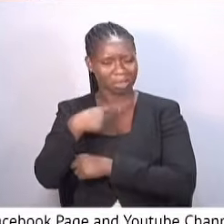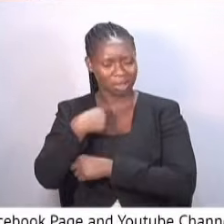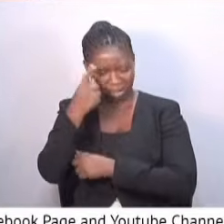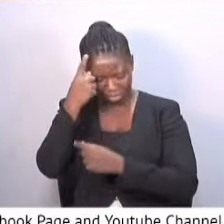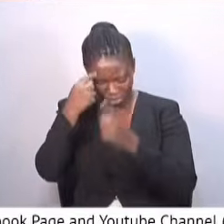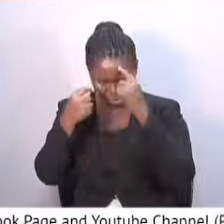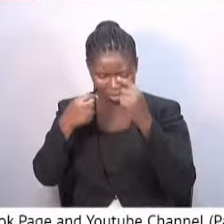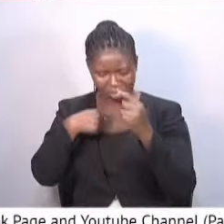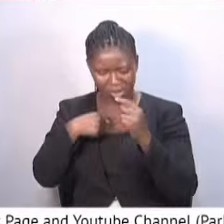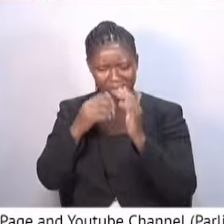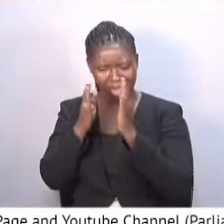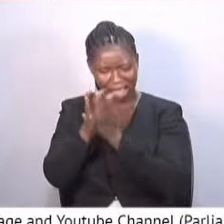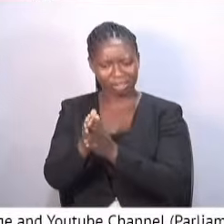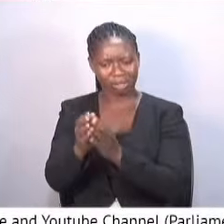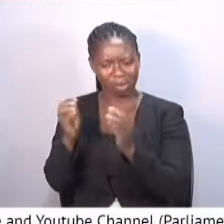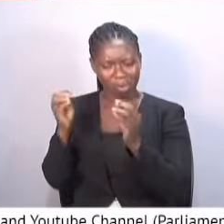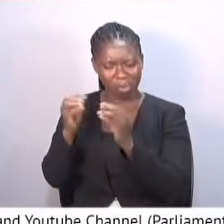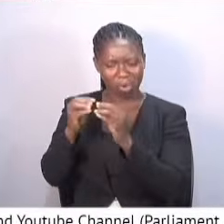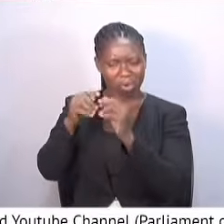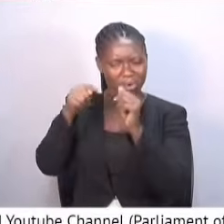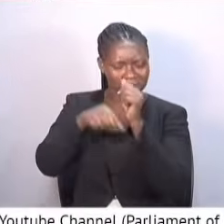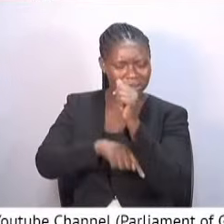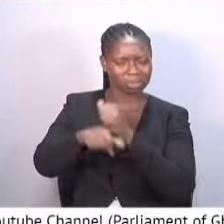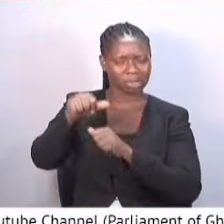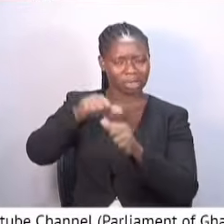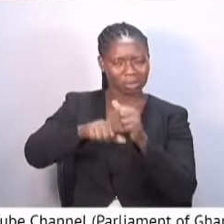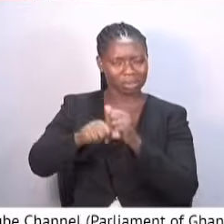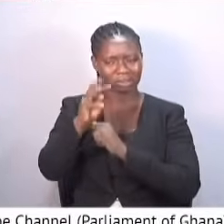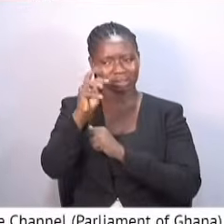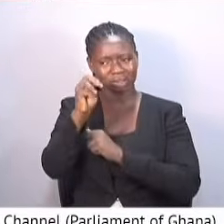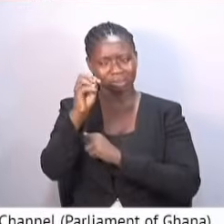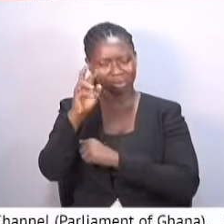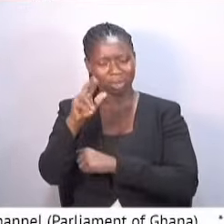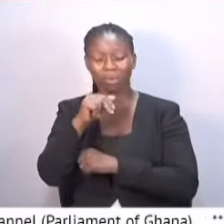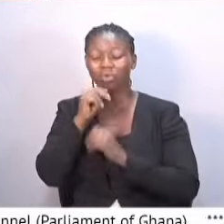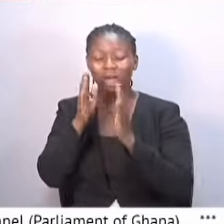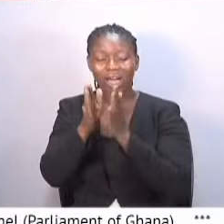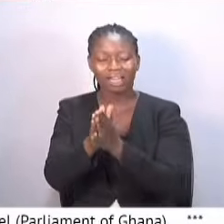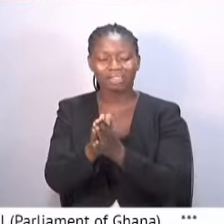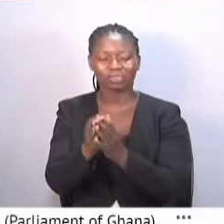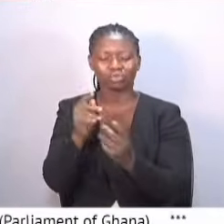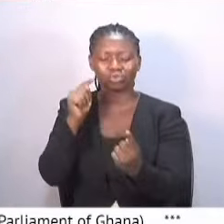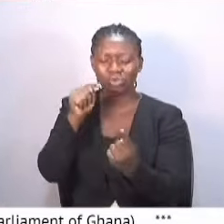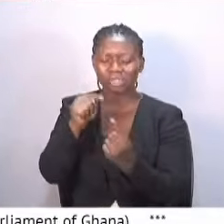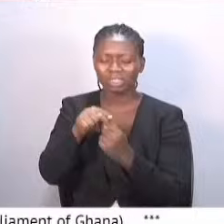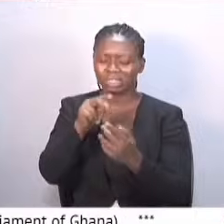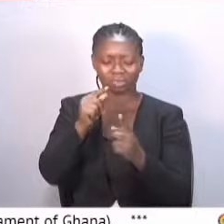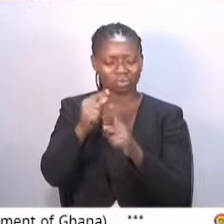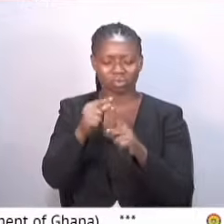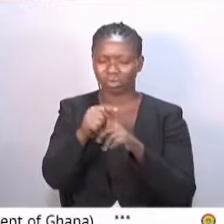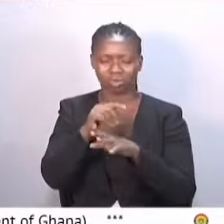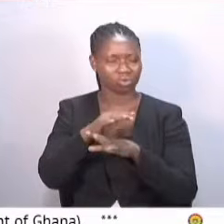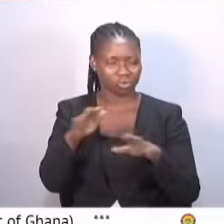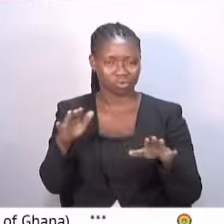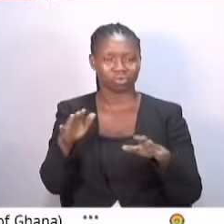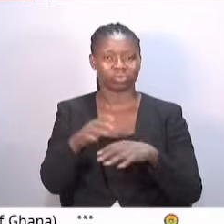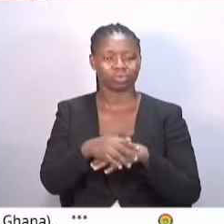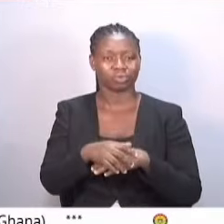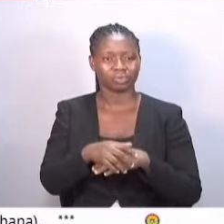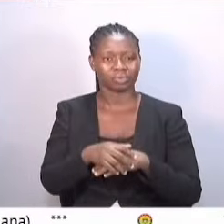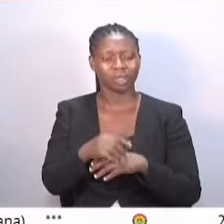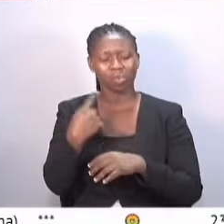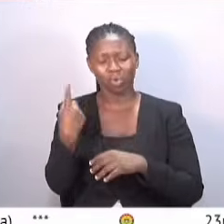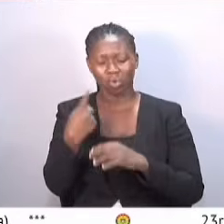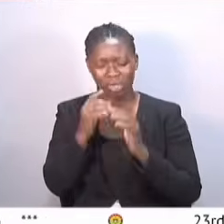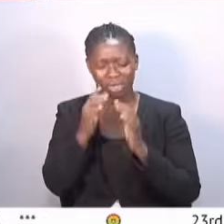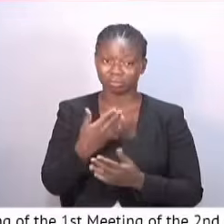can ask him questions on the MOU he spoke to. And I'm not asking him to produce verbatim the MOU signed in 2023.